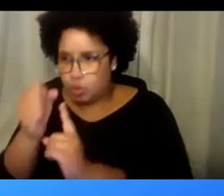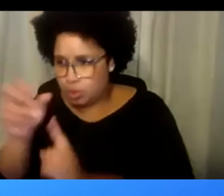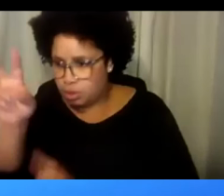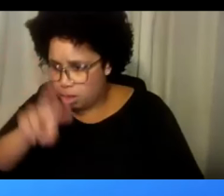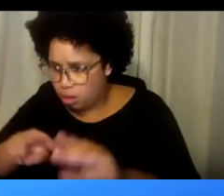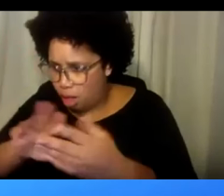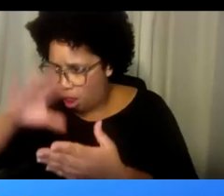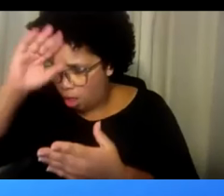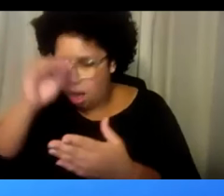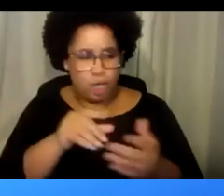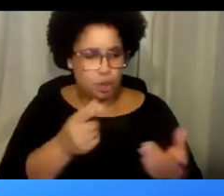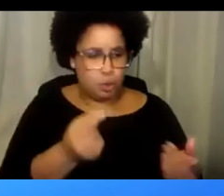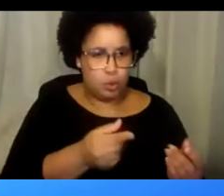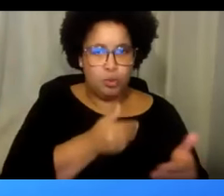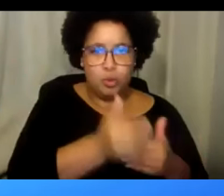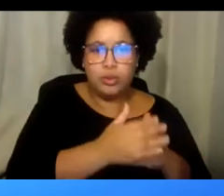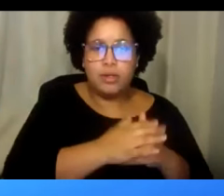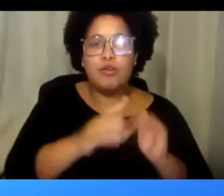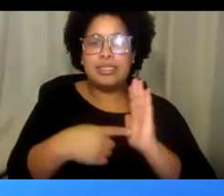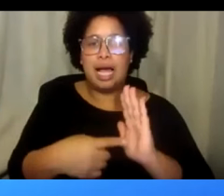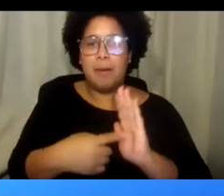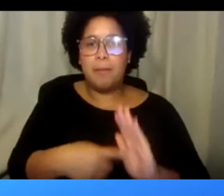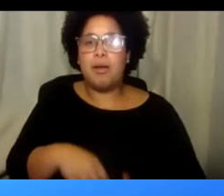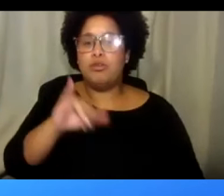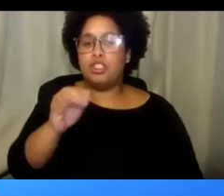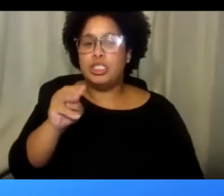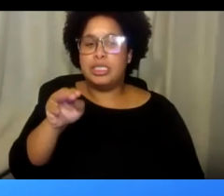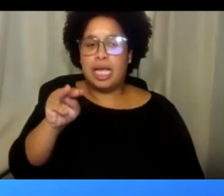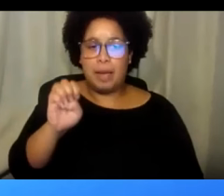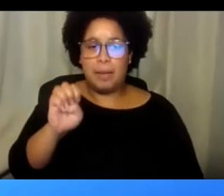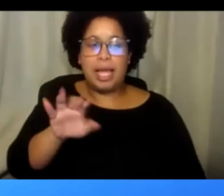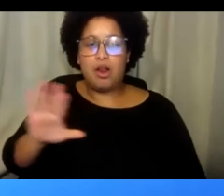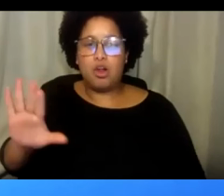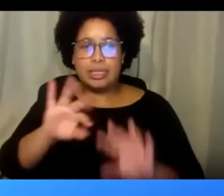team were reviewing the supports Jamie was receiving on her goals.